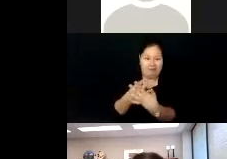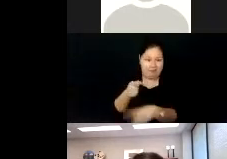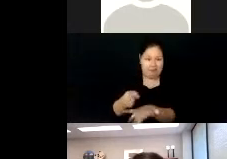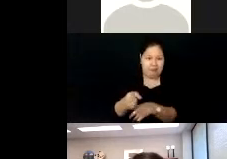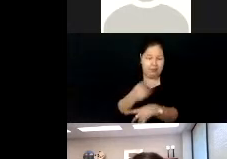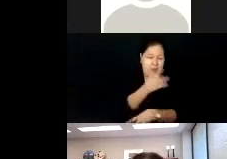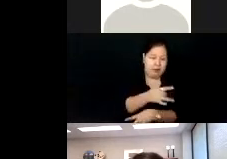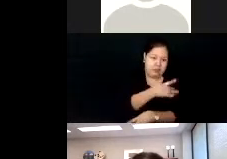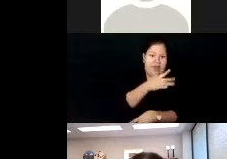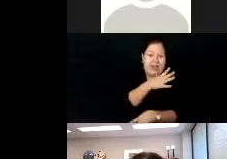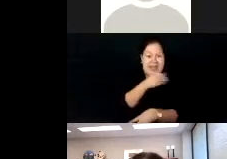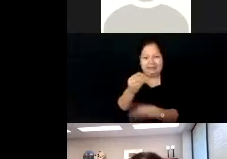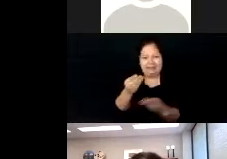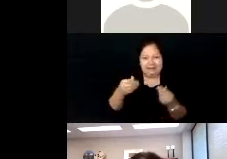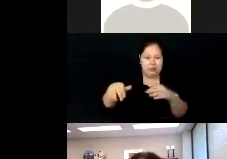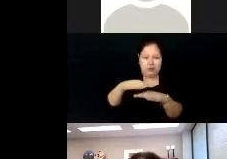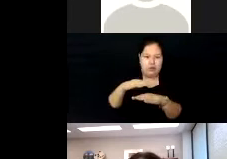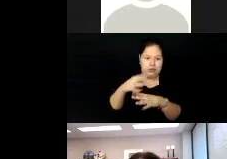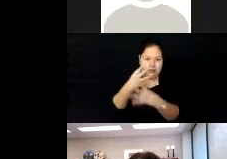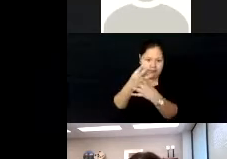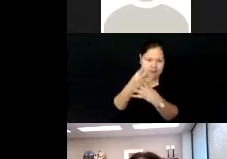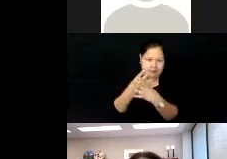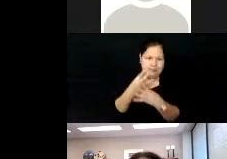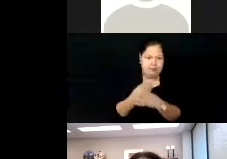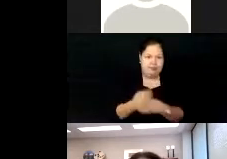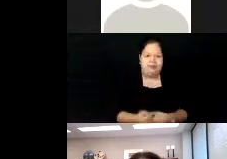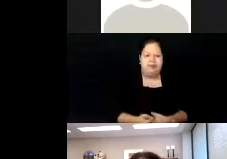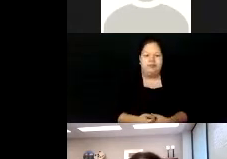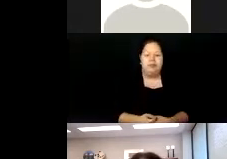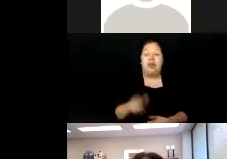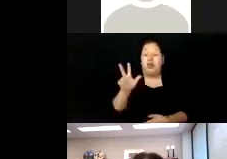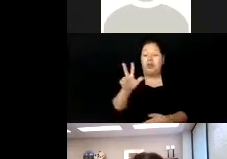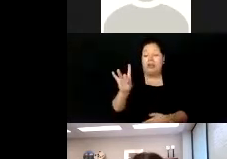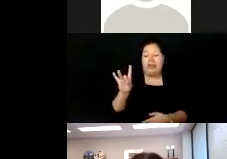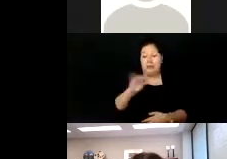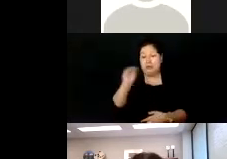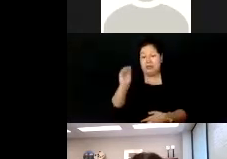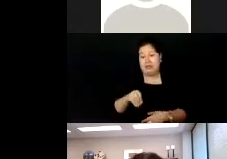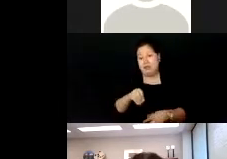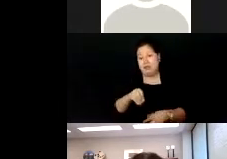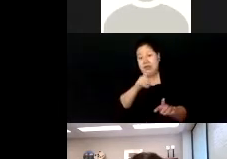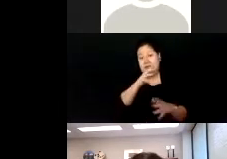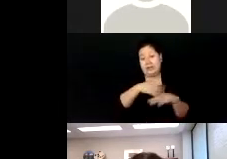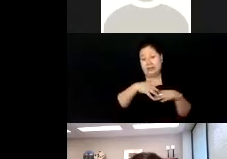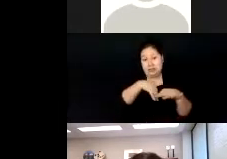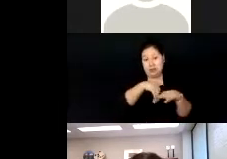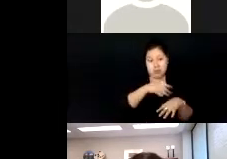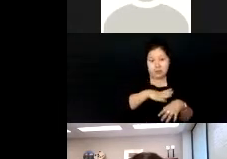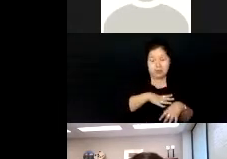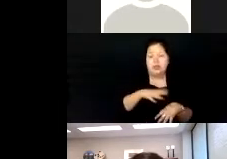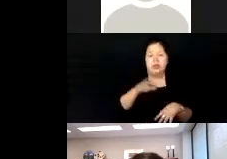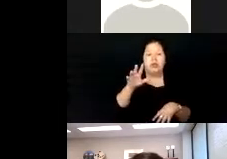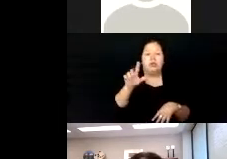territorial sentence custody, 38% were Indigenous women and 26% were Indigenous men.